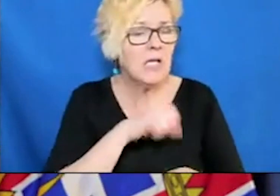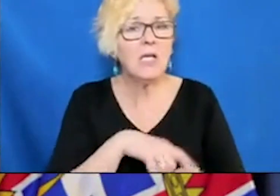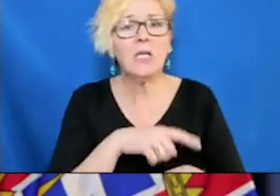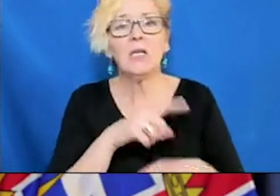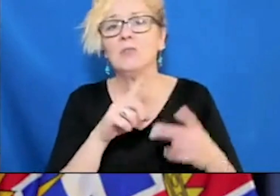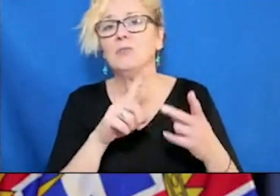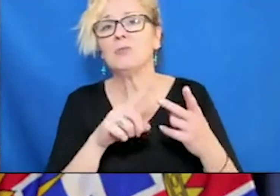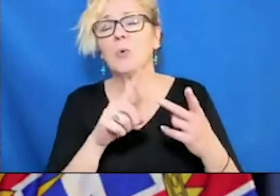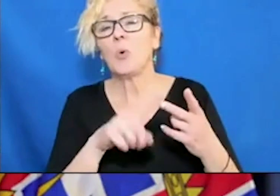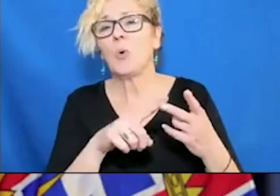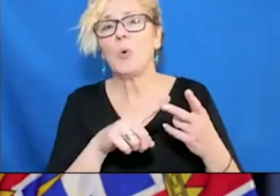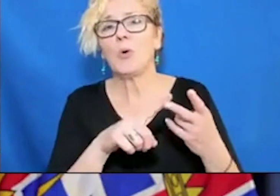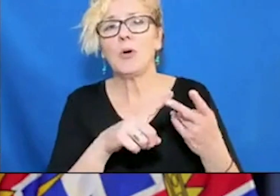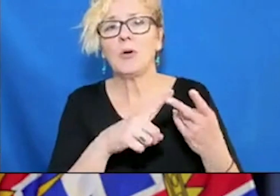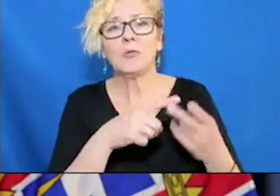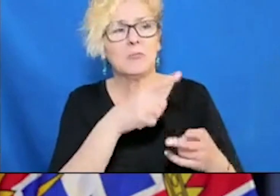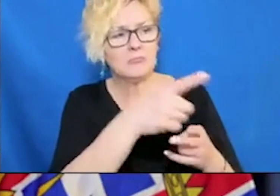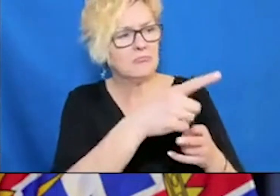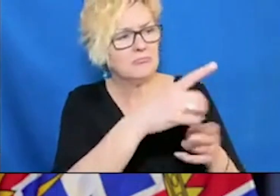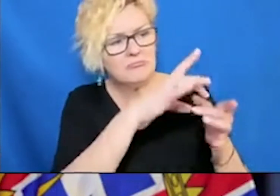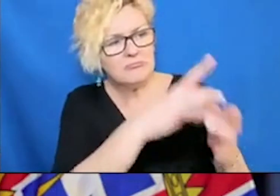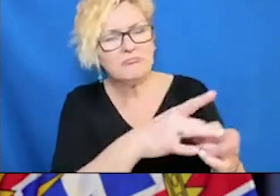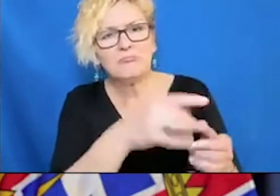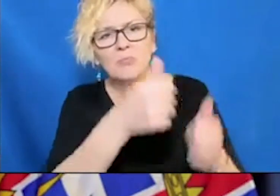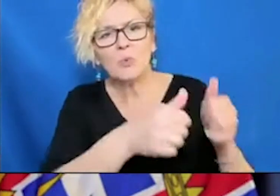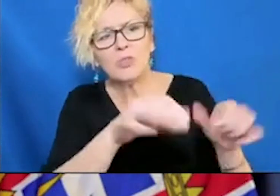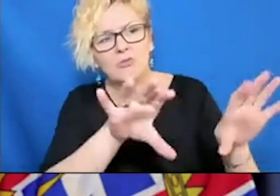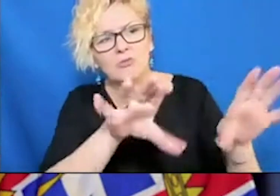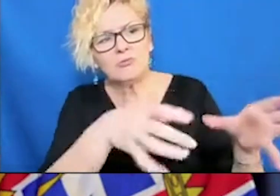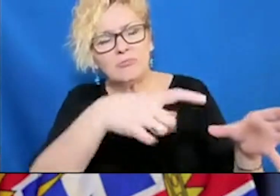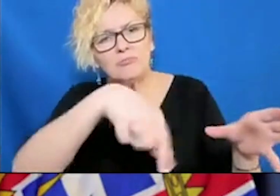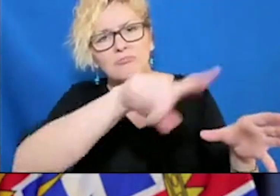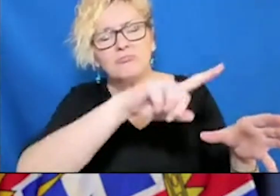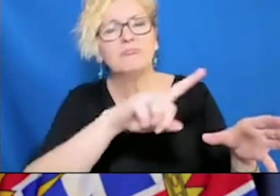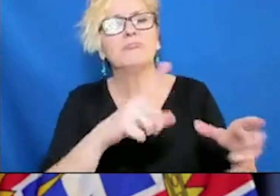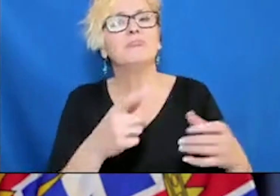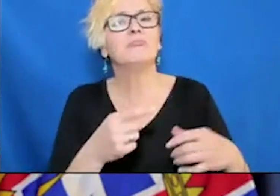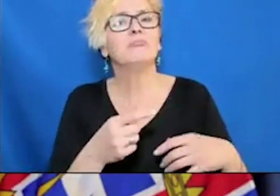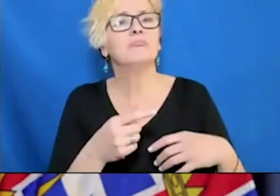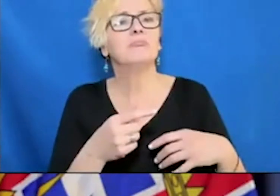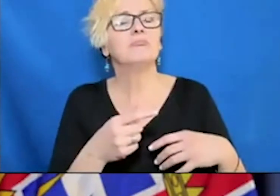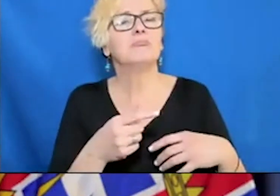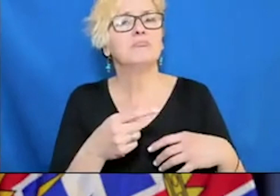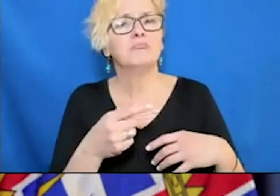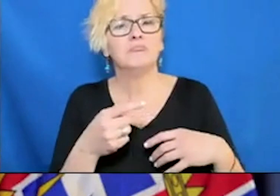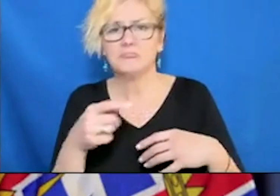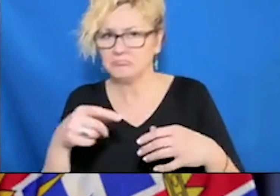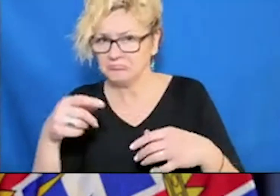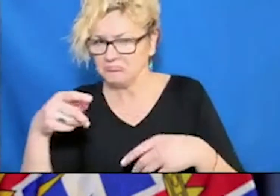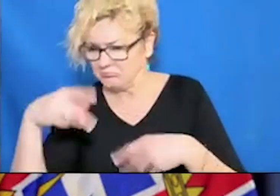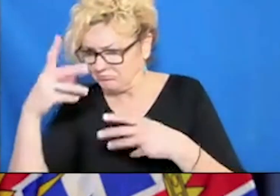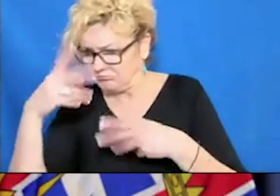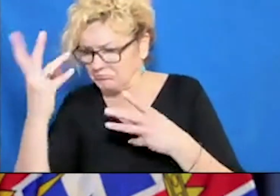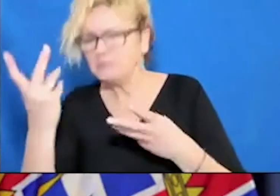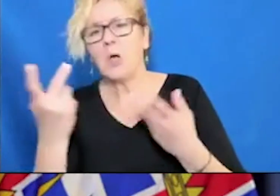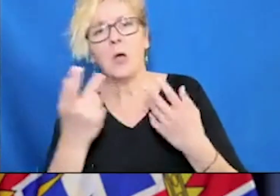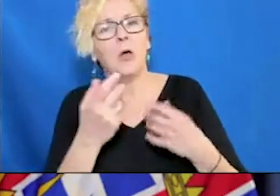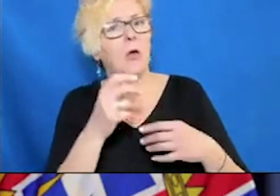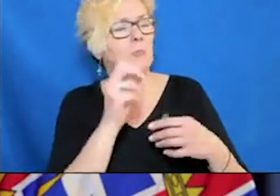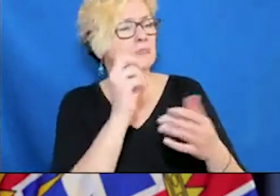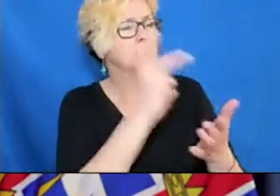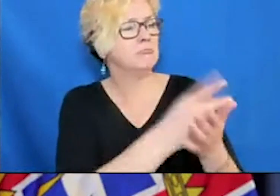cases, of course, when appointments have been canceled, when people have been outside of that, or they're misinformed, or whatever. But that's a lot